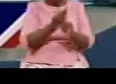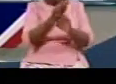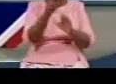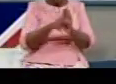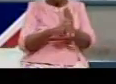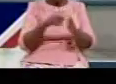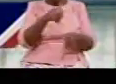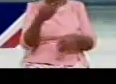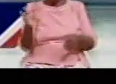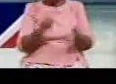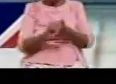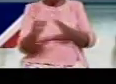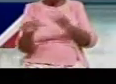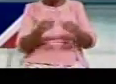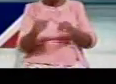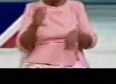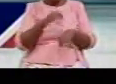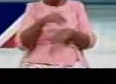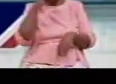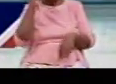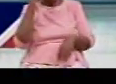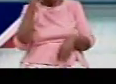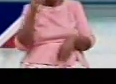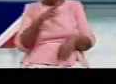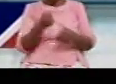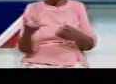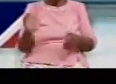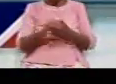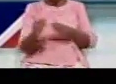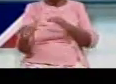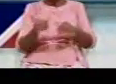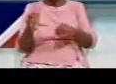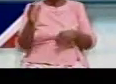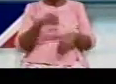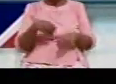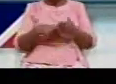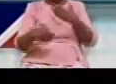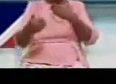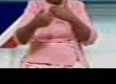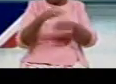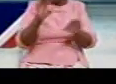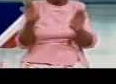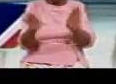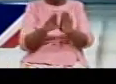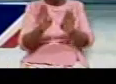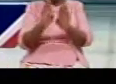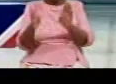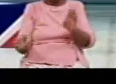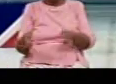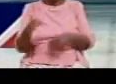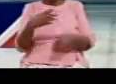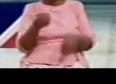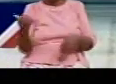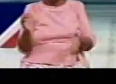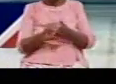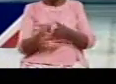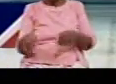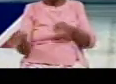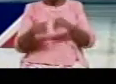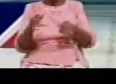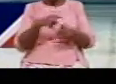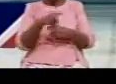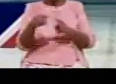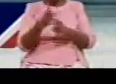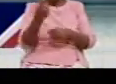do at home, whatsoever ye do behind closed doors, whatsoever ye do when you're all alone